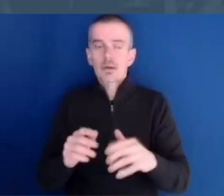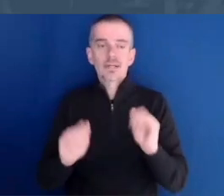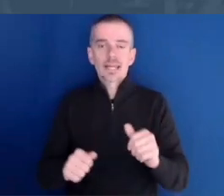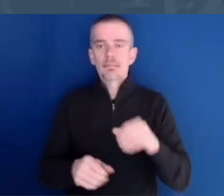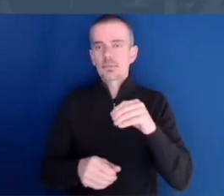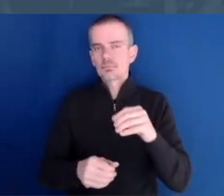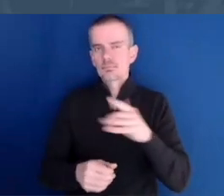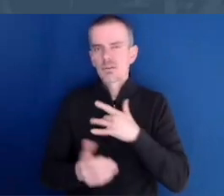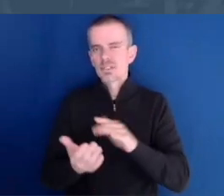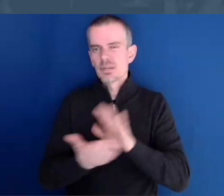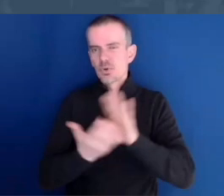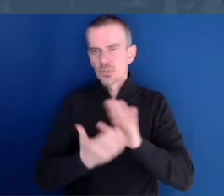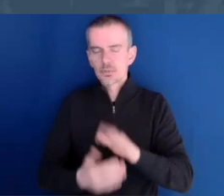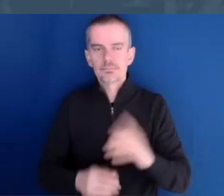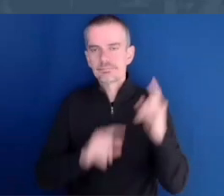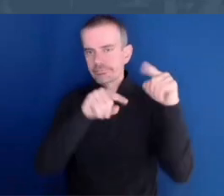of hours. And